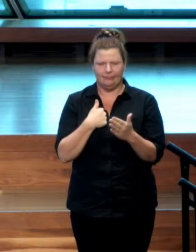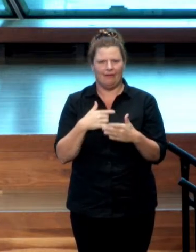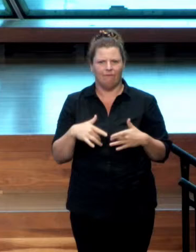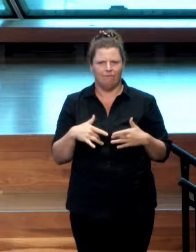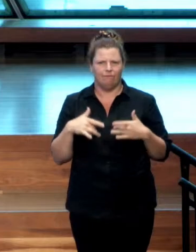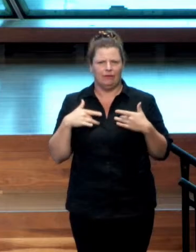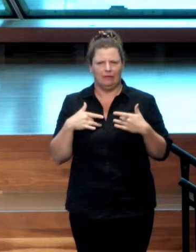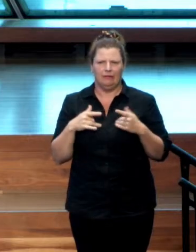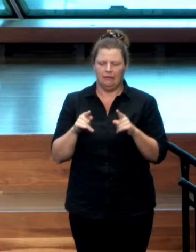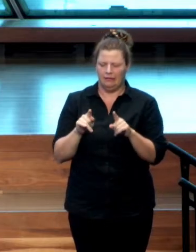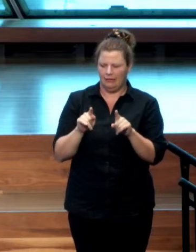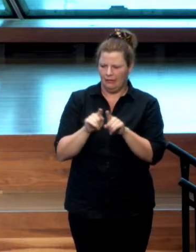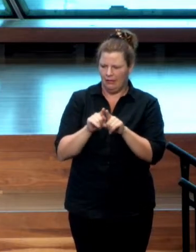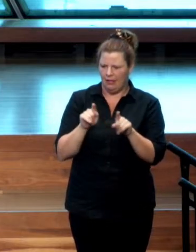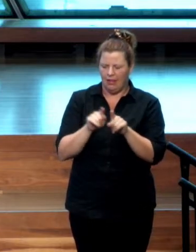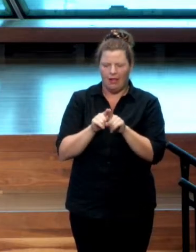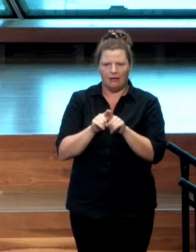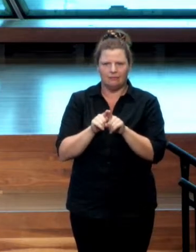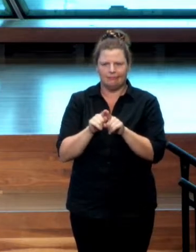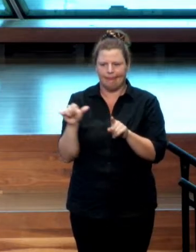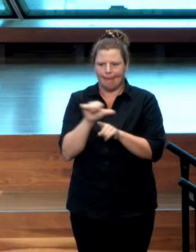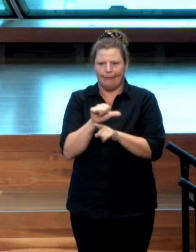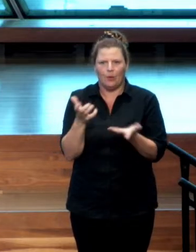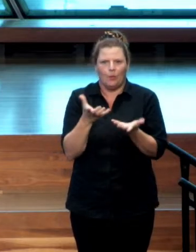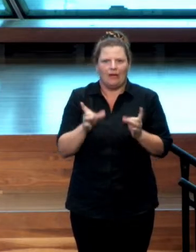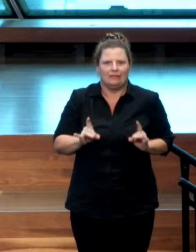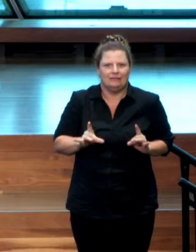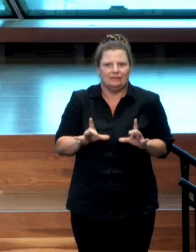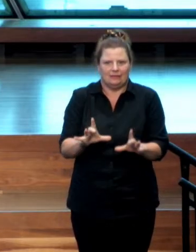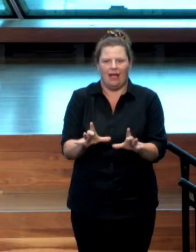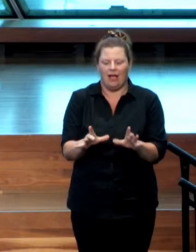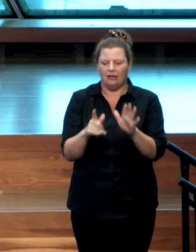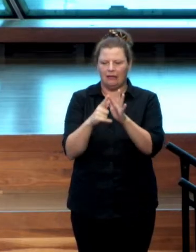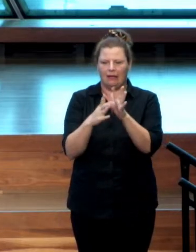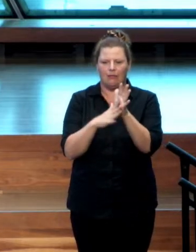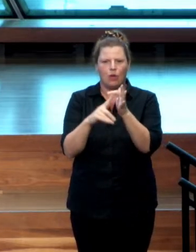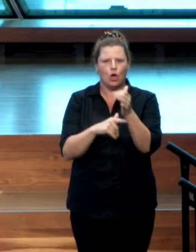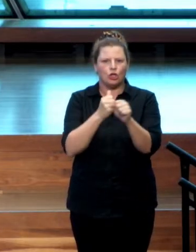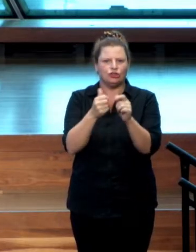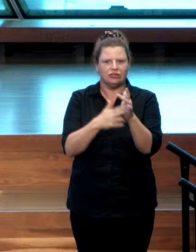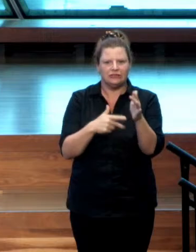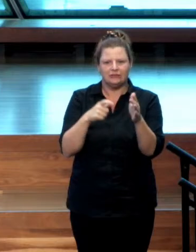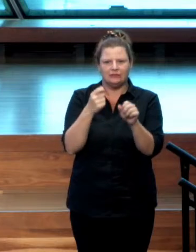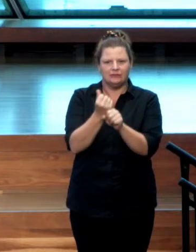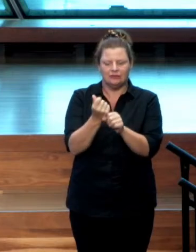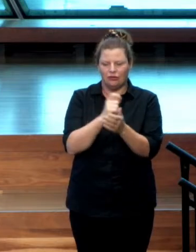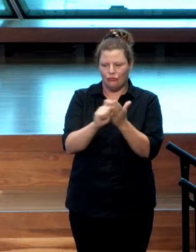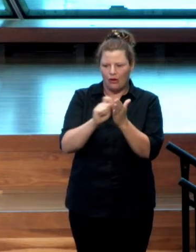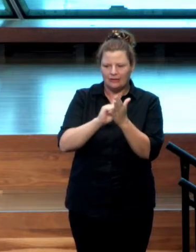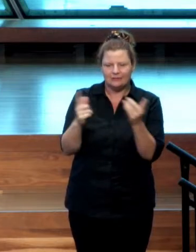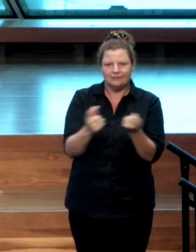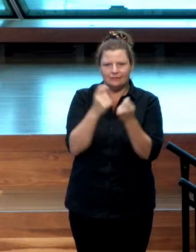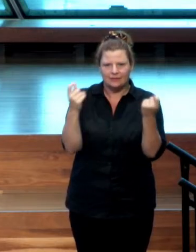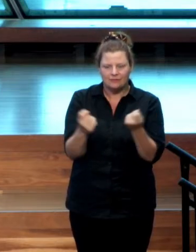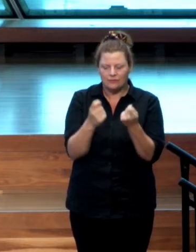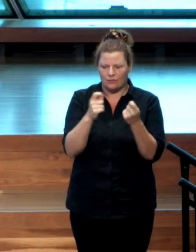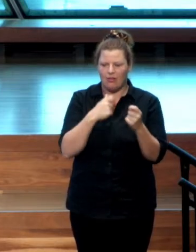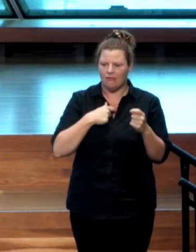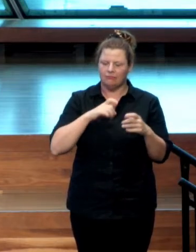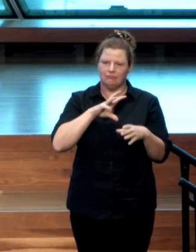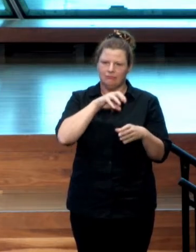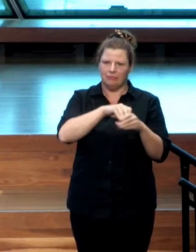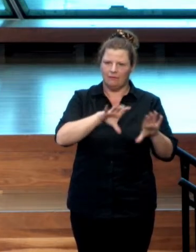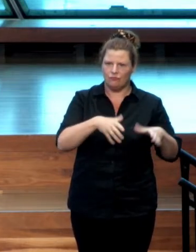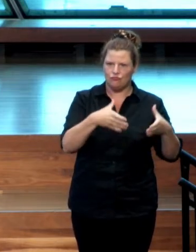back to almost like where I started, the Emerging Writers Festival opening night, 2011. I was part of a women's storytelling collective that I founded,